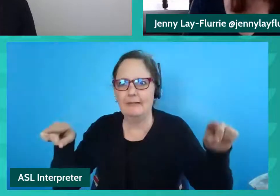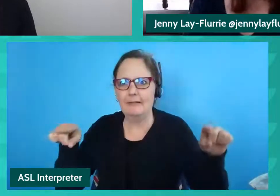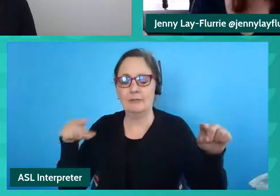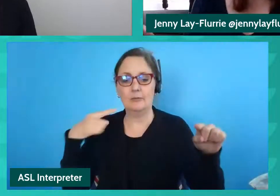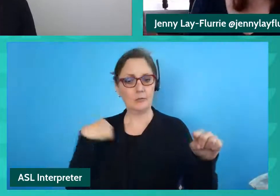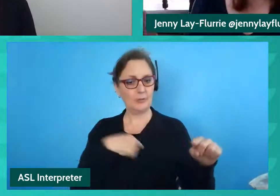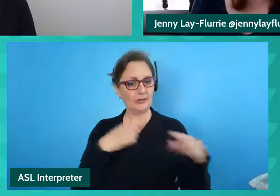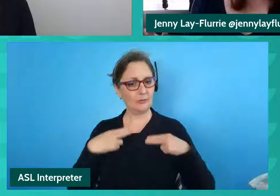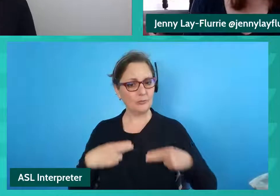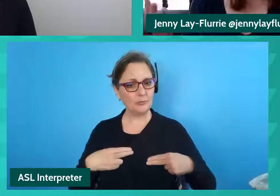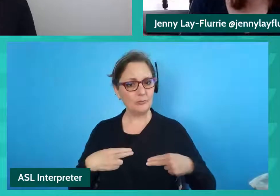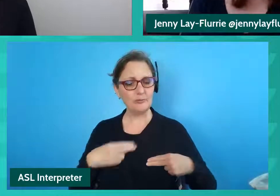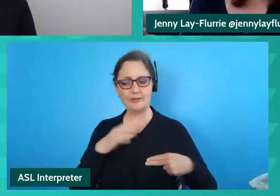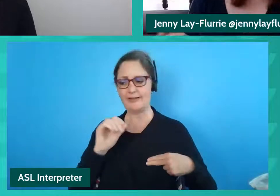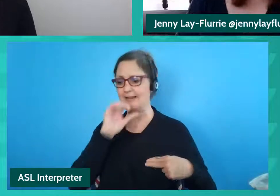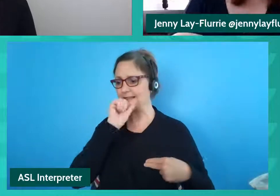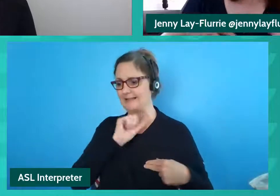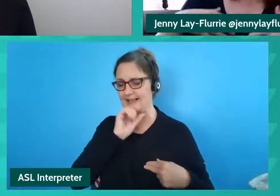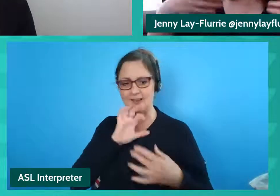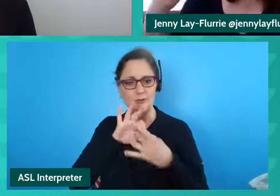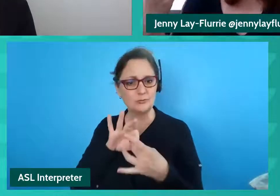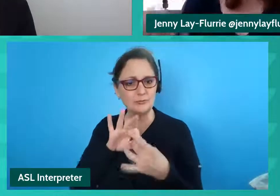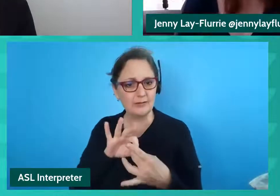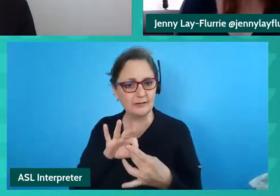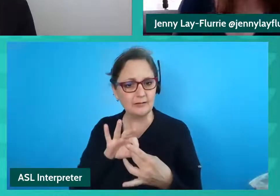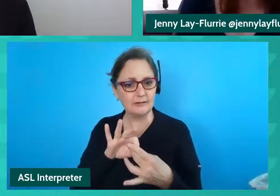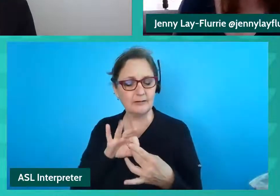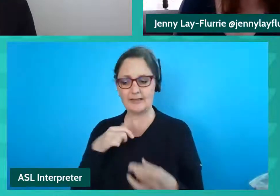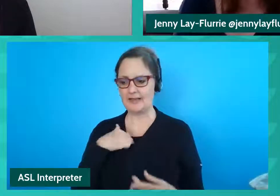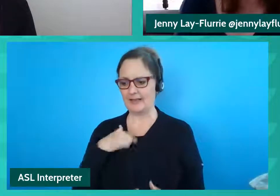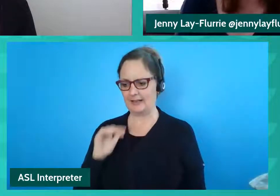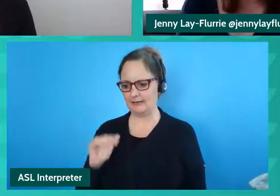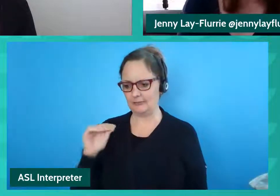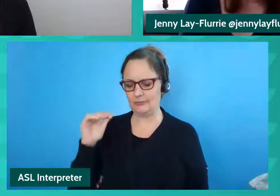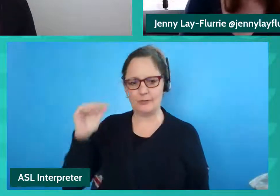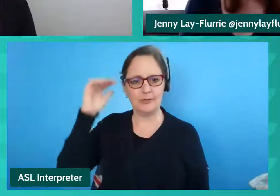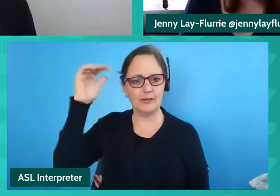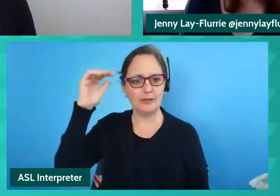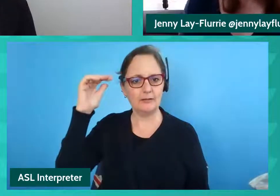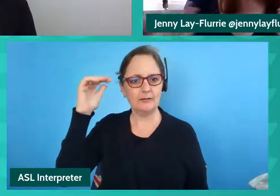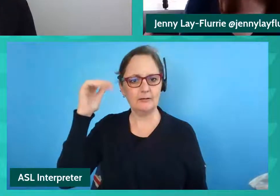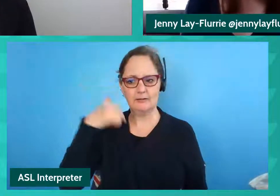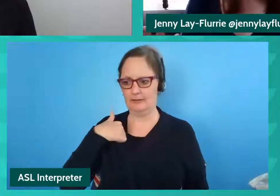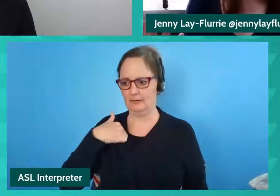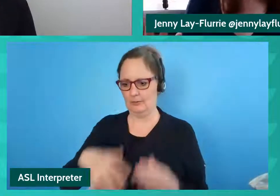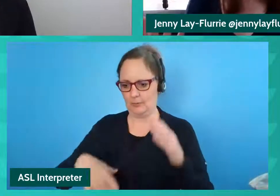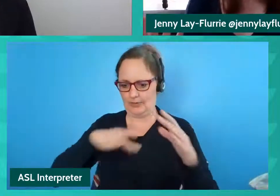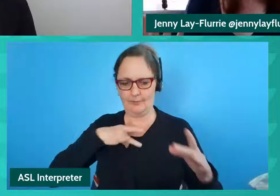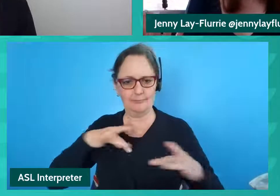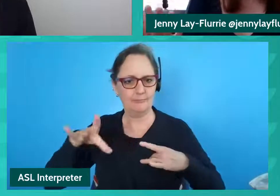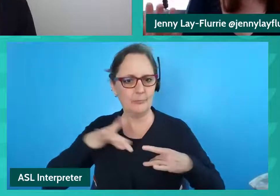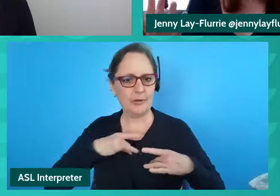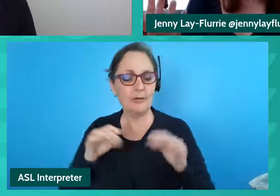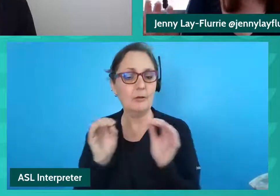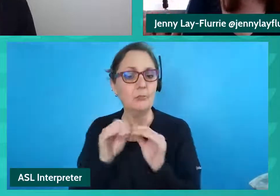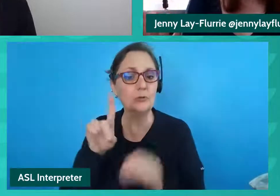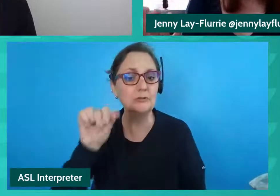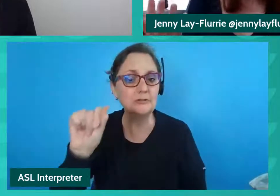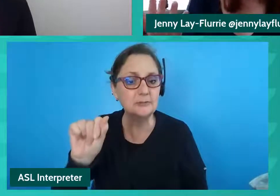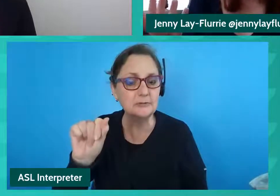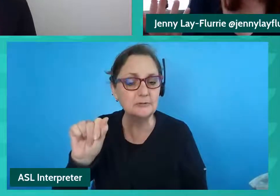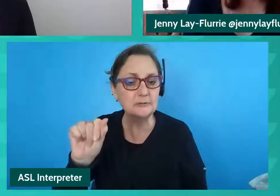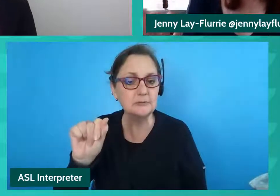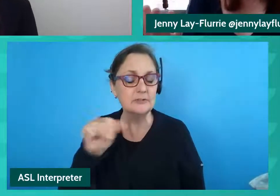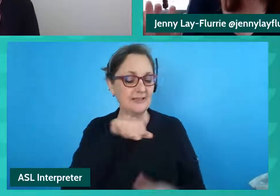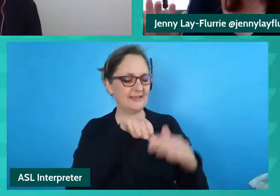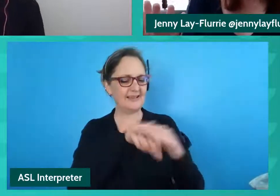age. So as we age, we develop more disabilities. And then accessibility is the means